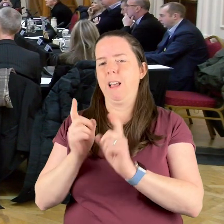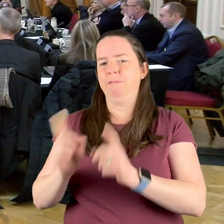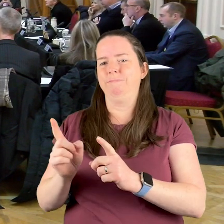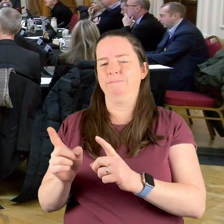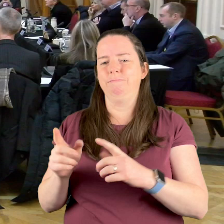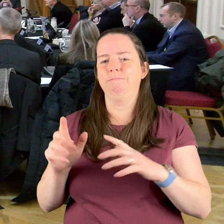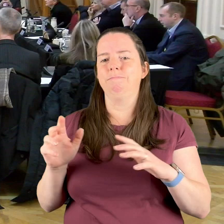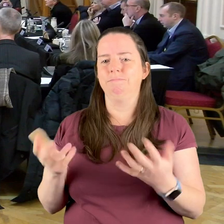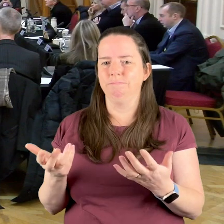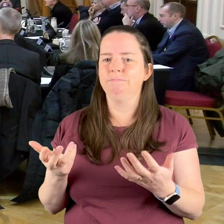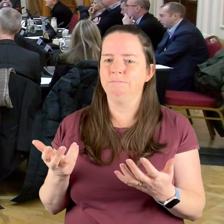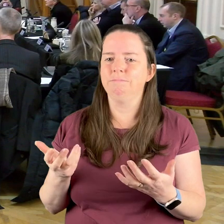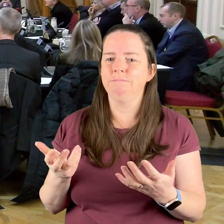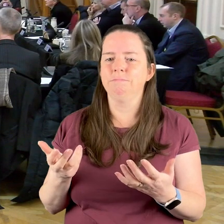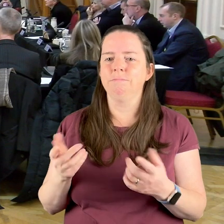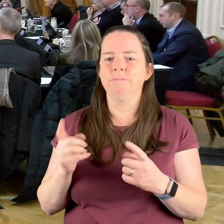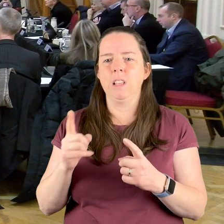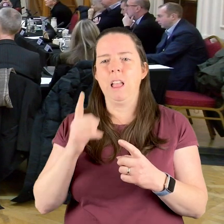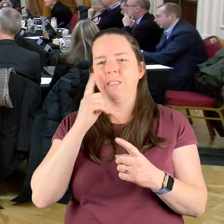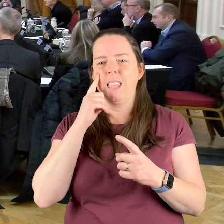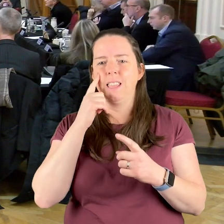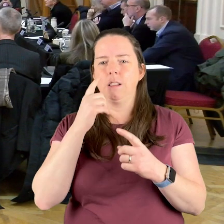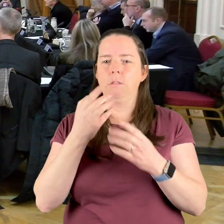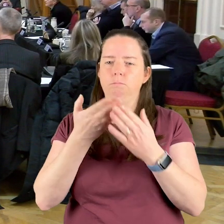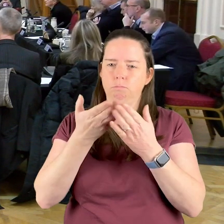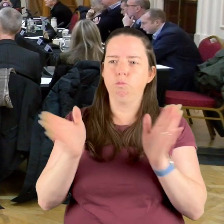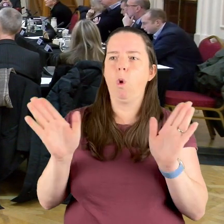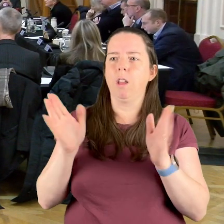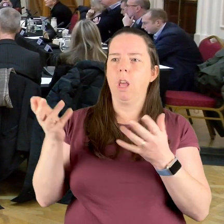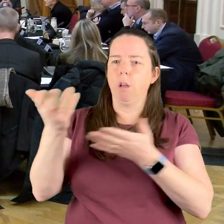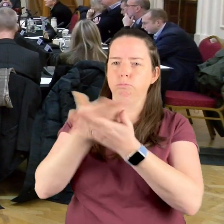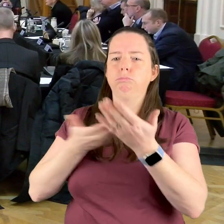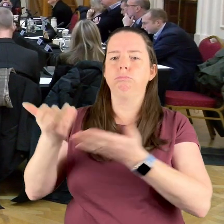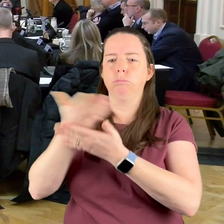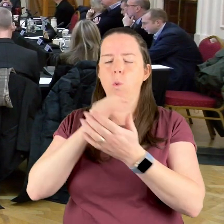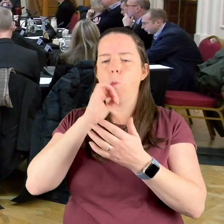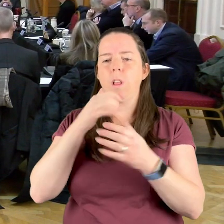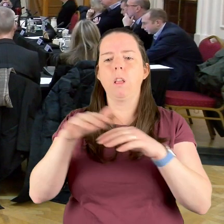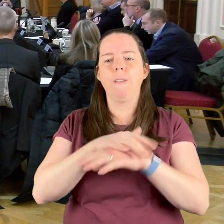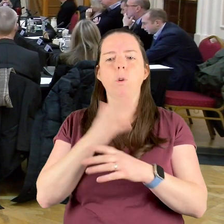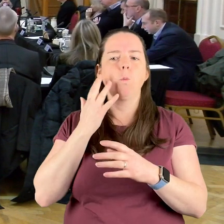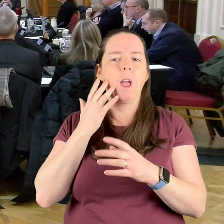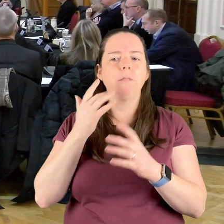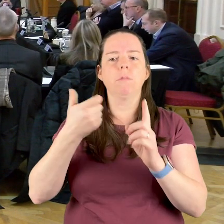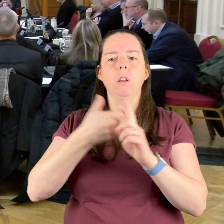bit that you're talking about, I think, is a wider piece, and that will cover under COCOP report.